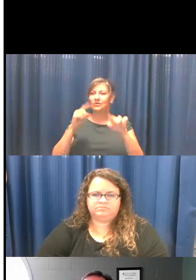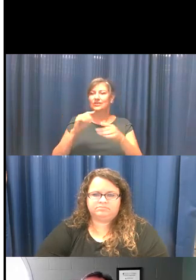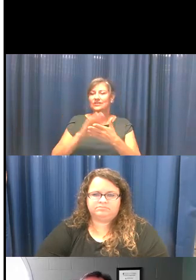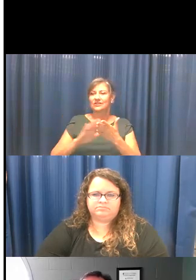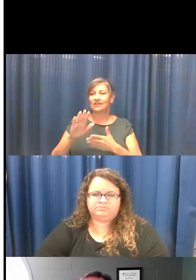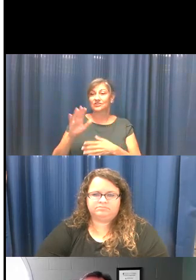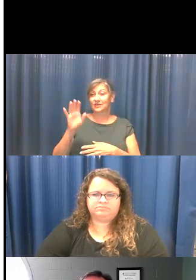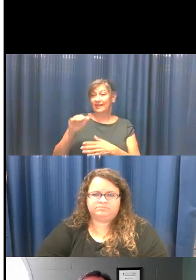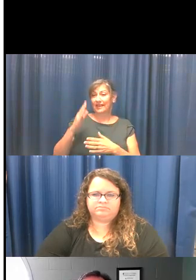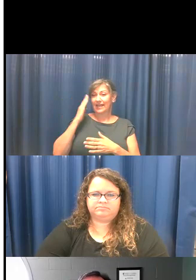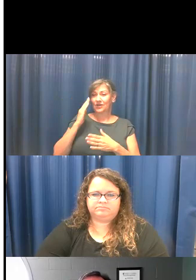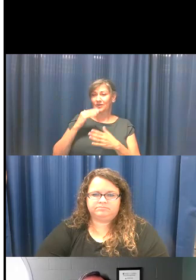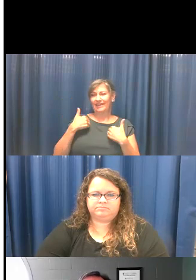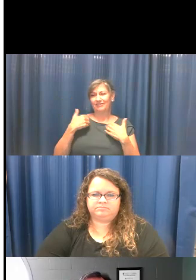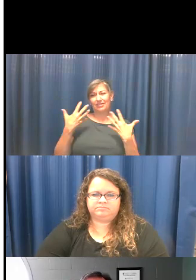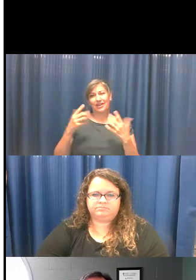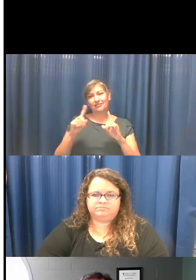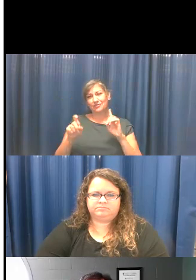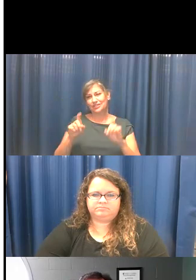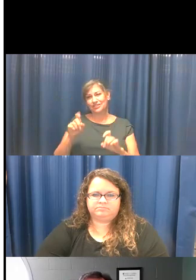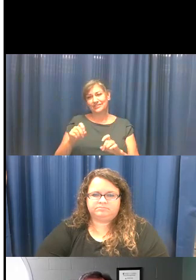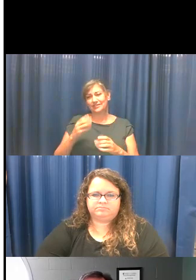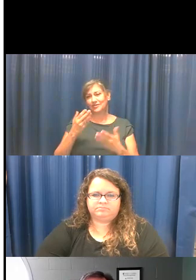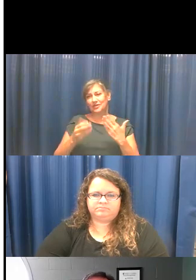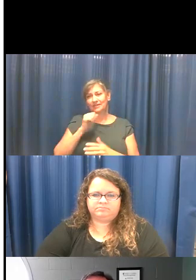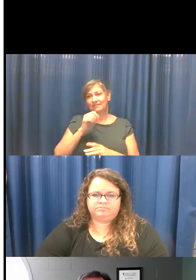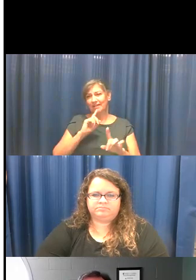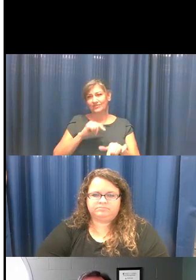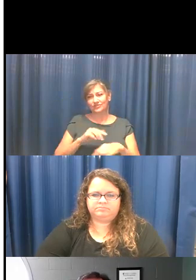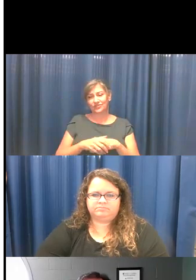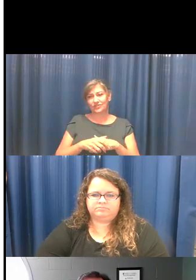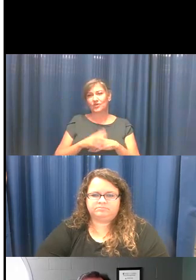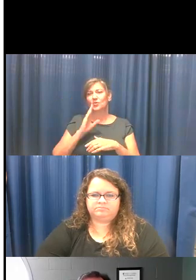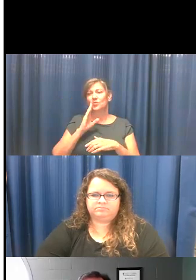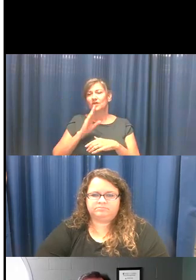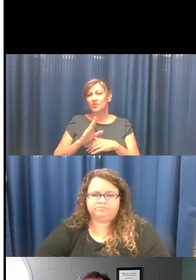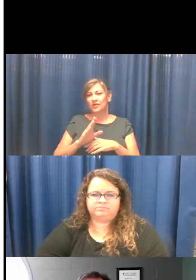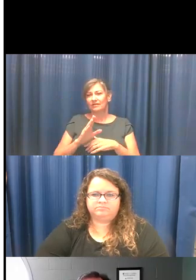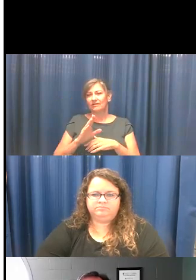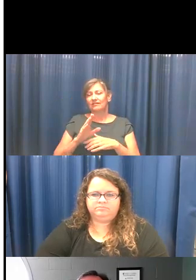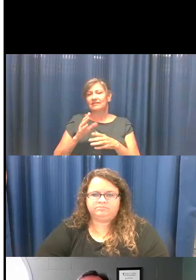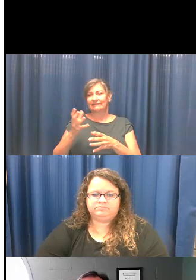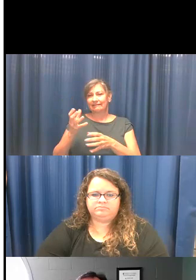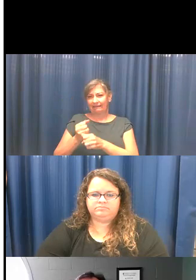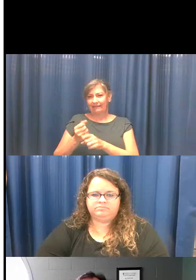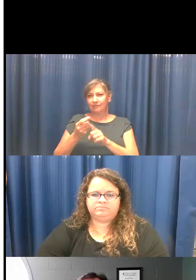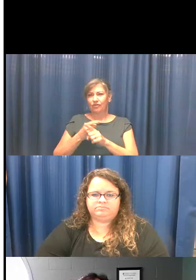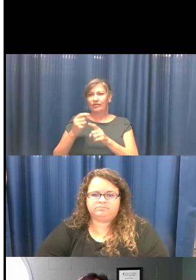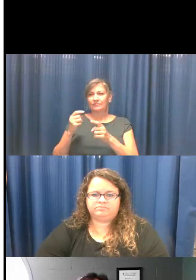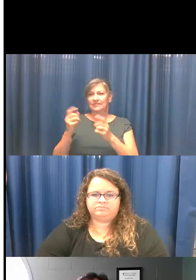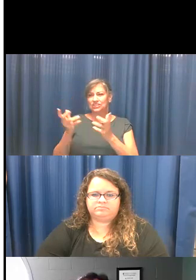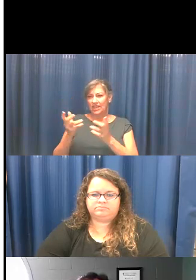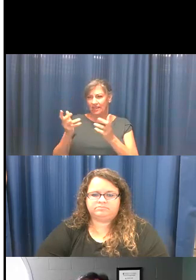wrap up. I know we had a lot of questions that perhaps did not get answered. We will capture those from the chat, and I